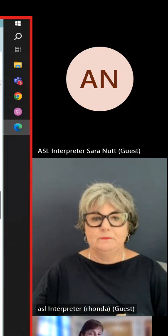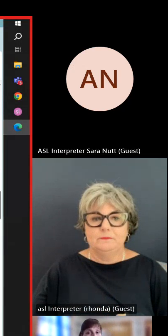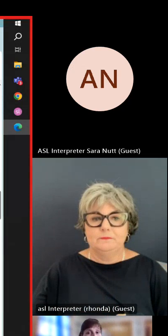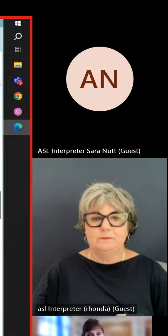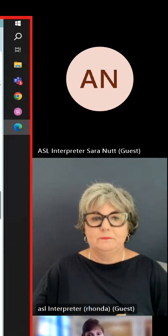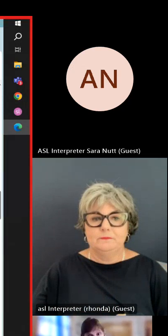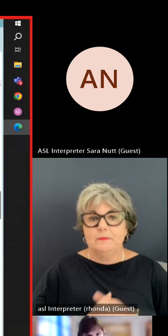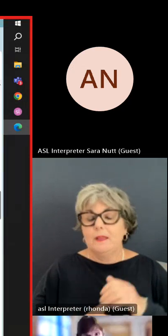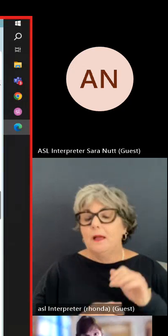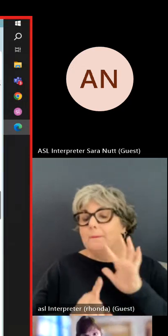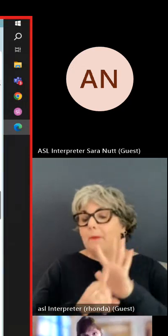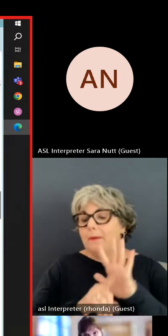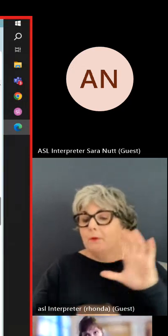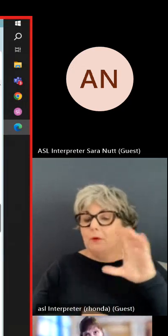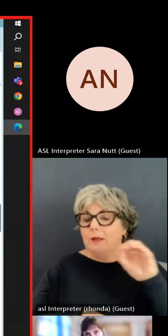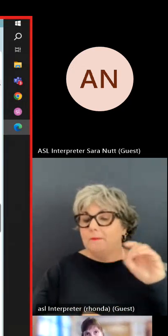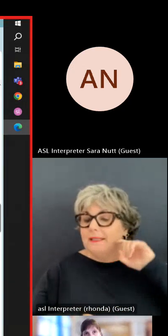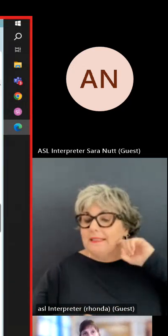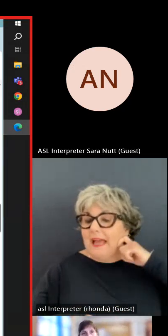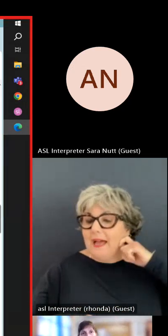Big one is Apple